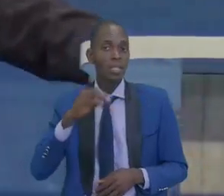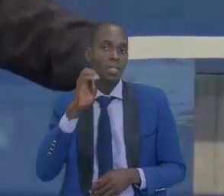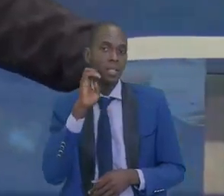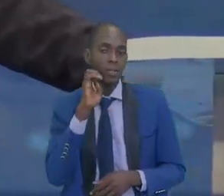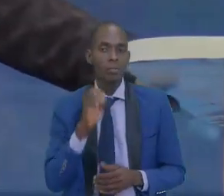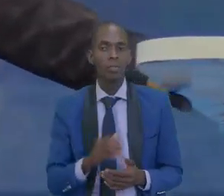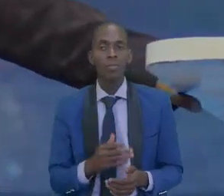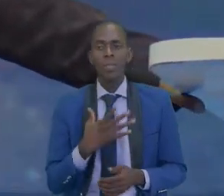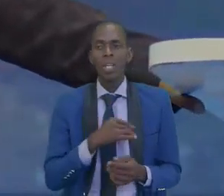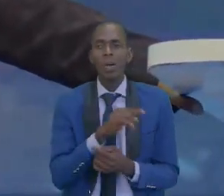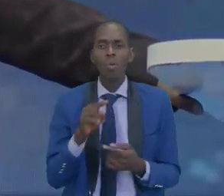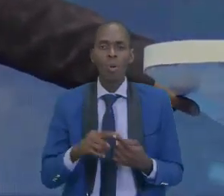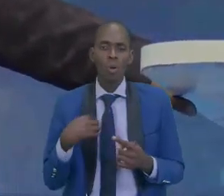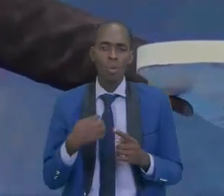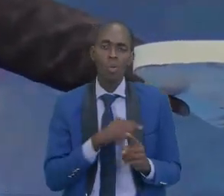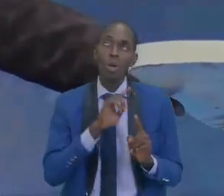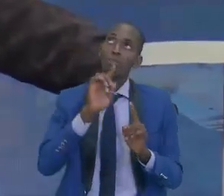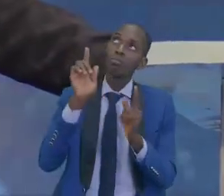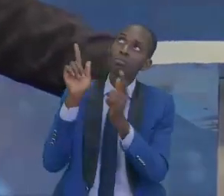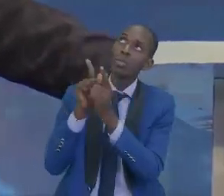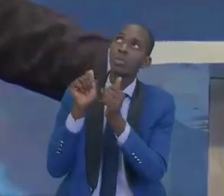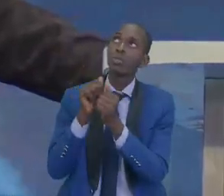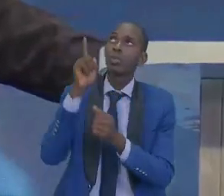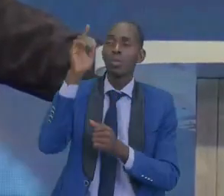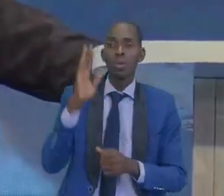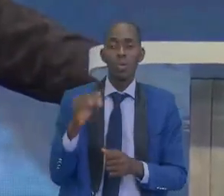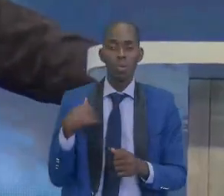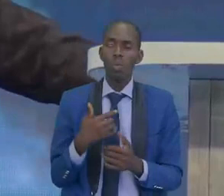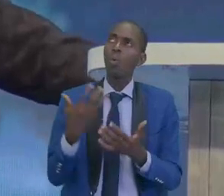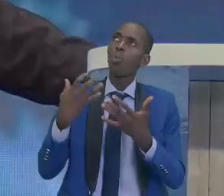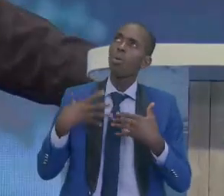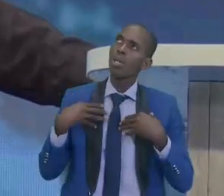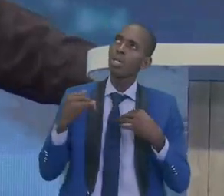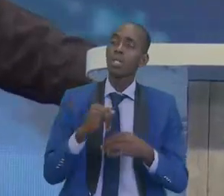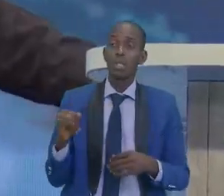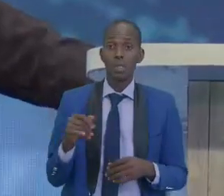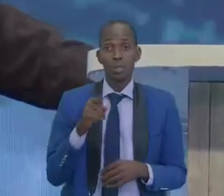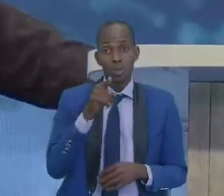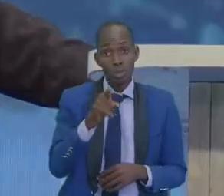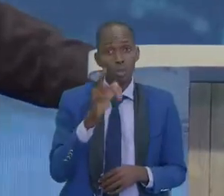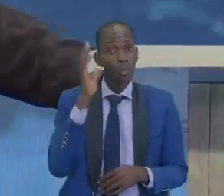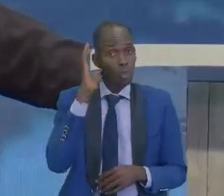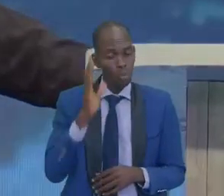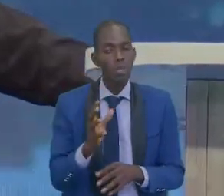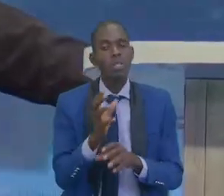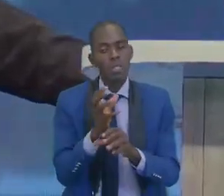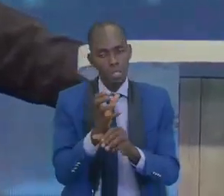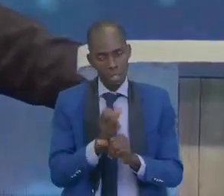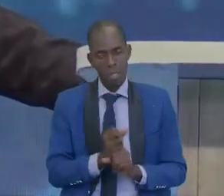And when we come to God, we want healing. You will get healing.